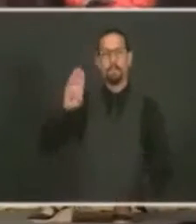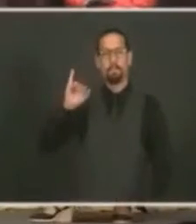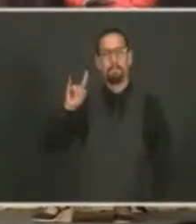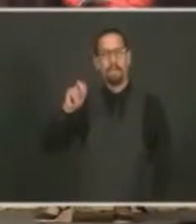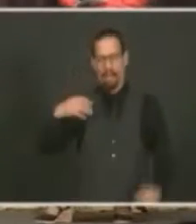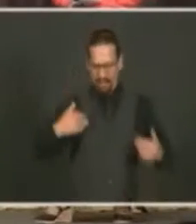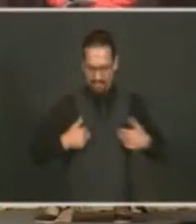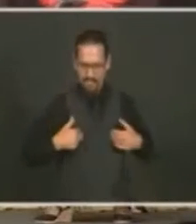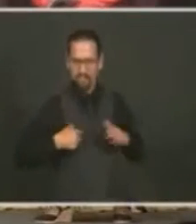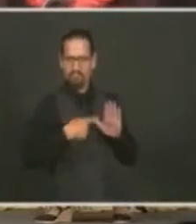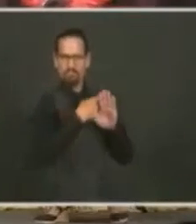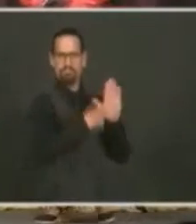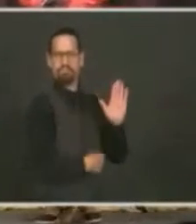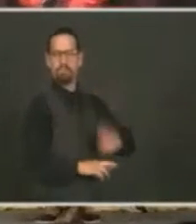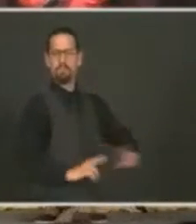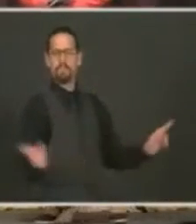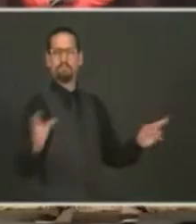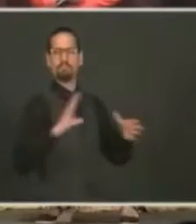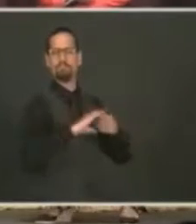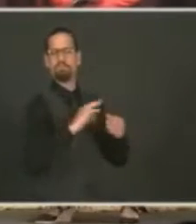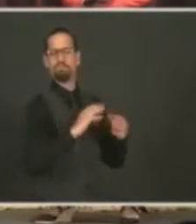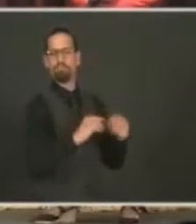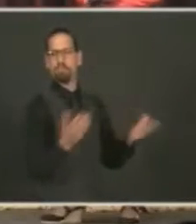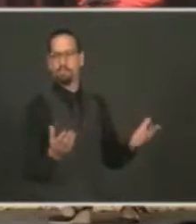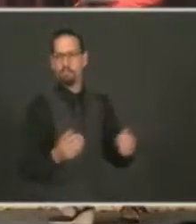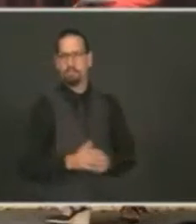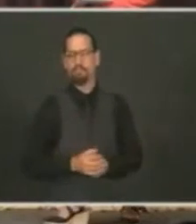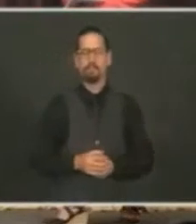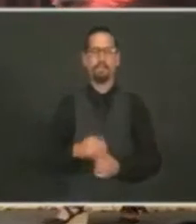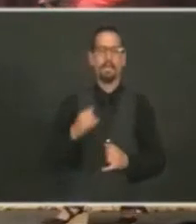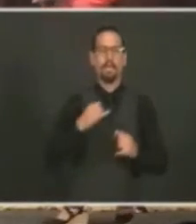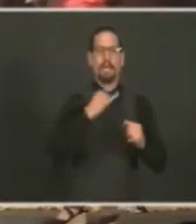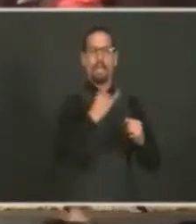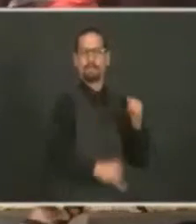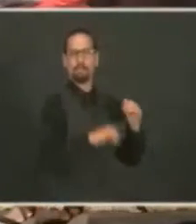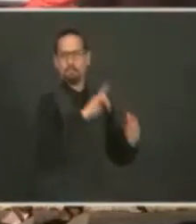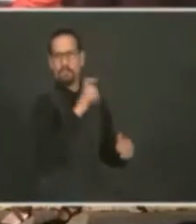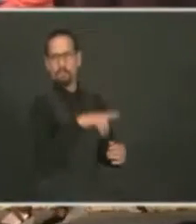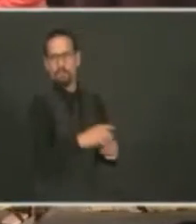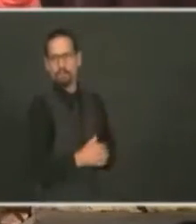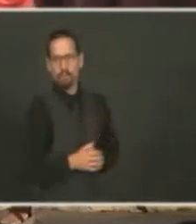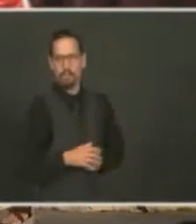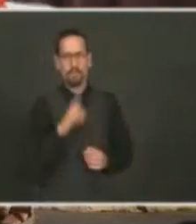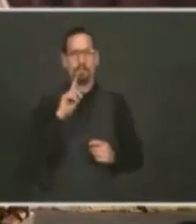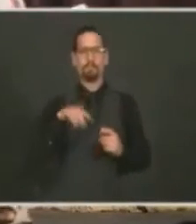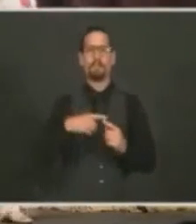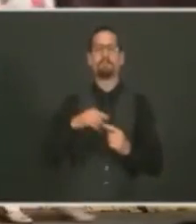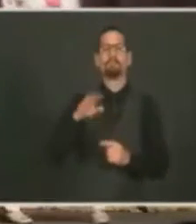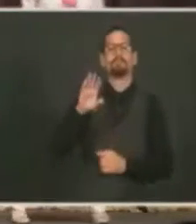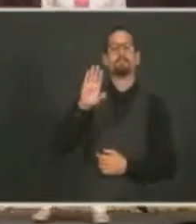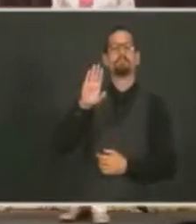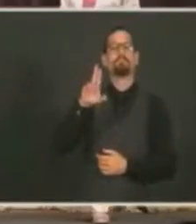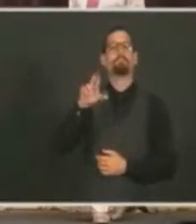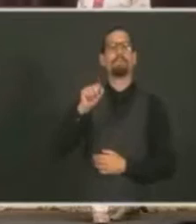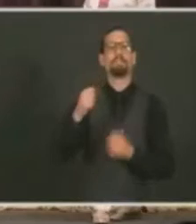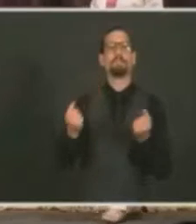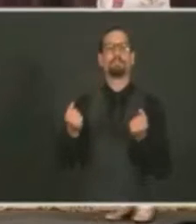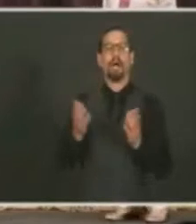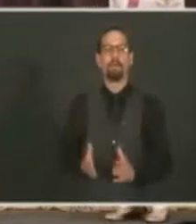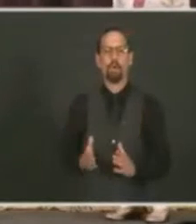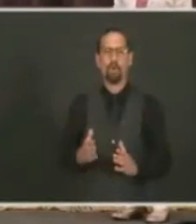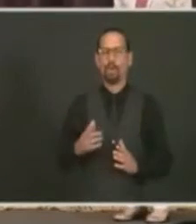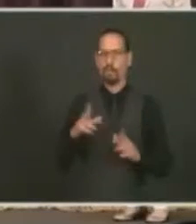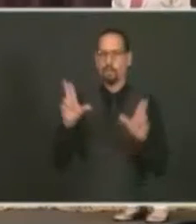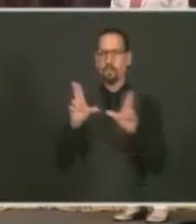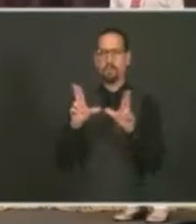Doctor, I've heard from members of the Equity Council, Bus Drivers Union, and members of the public this week on the questions surrounding